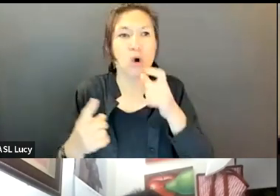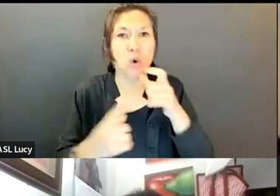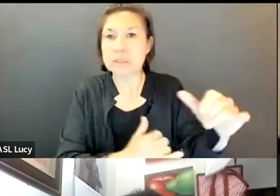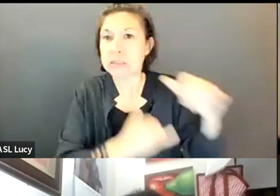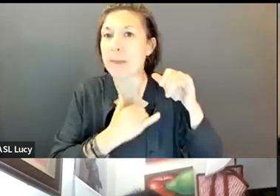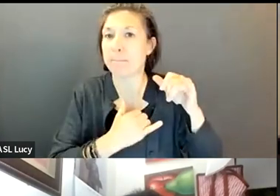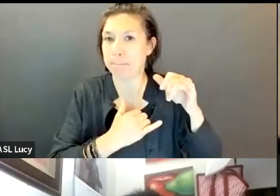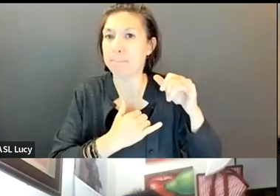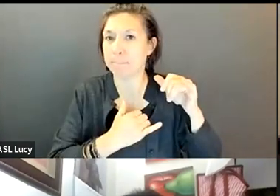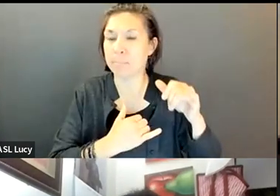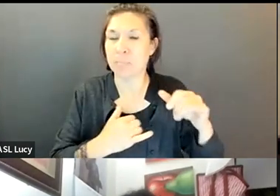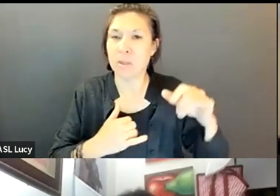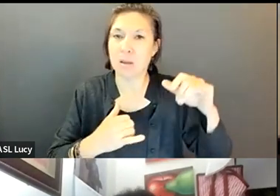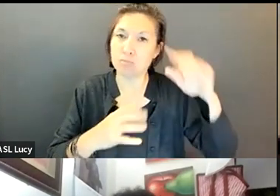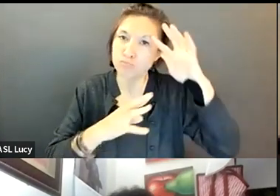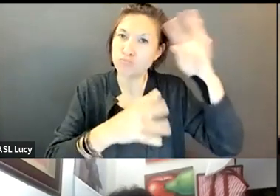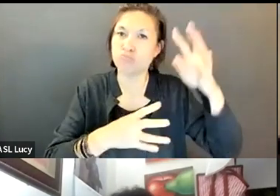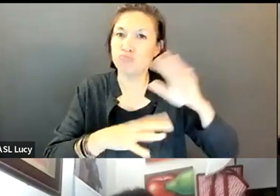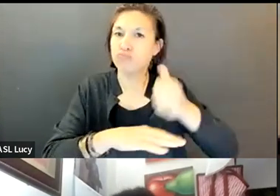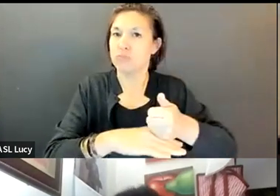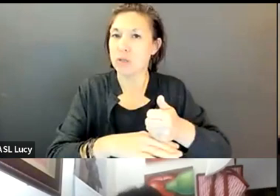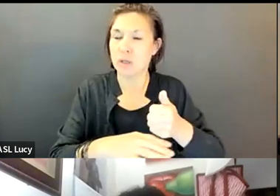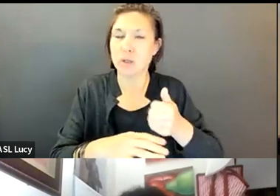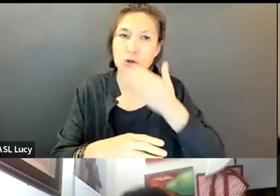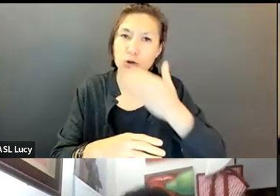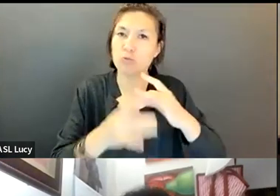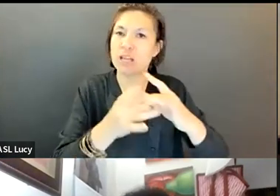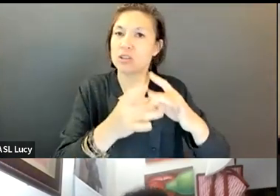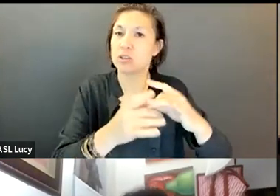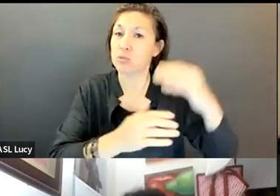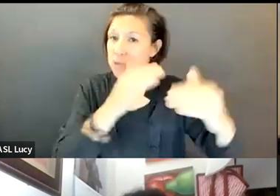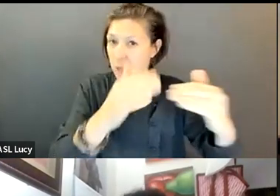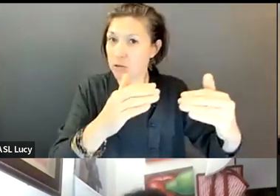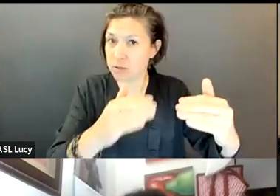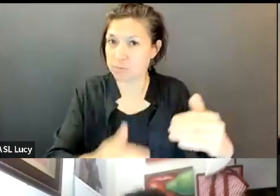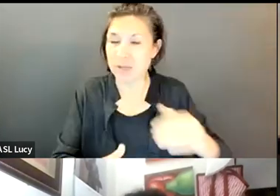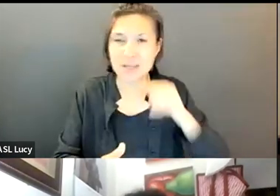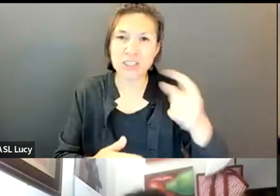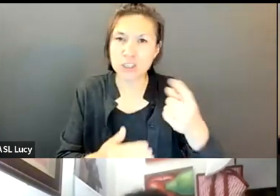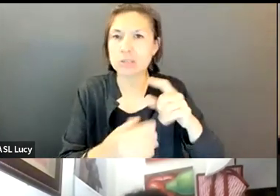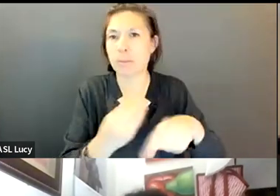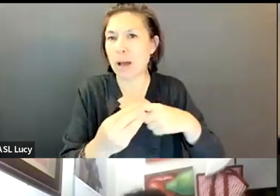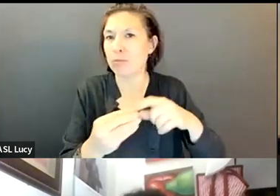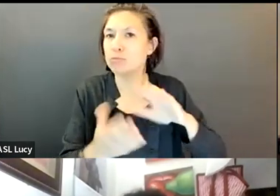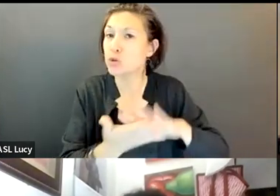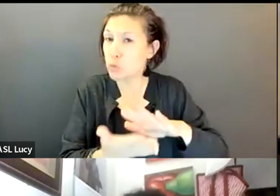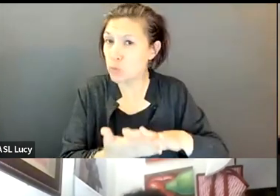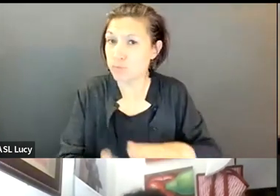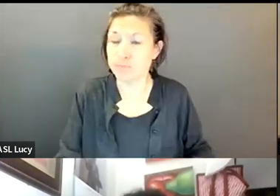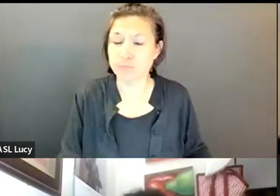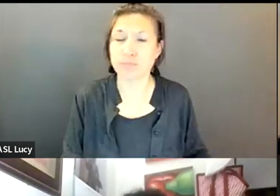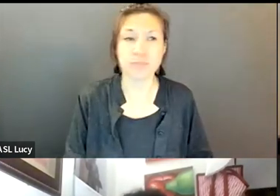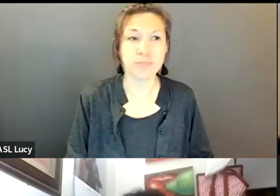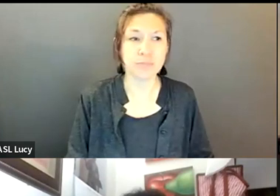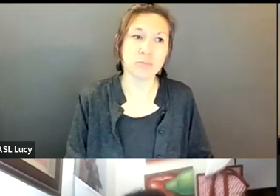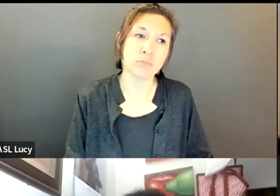and learn how to create meaningful relationships with adults um so you know I think while we do this we